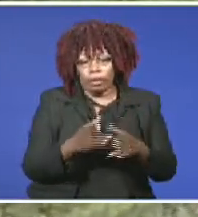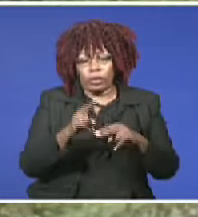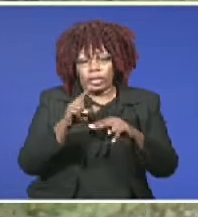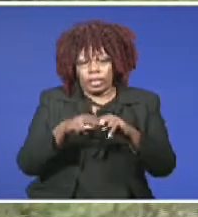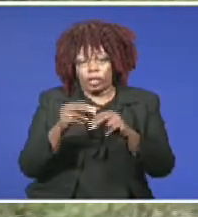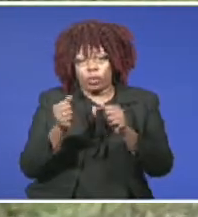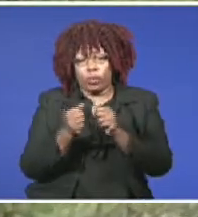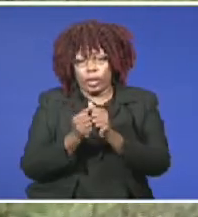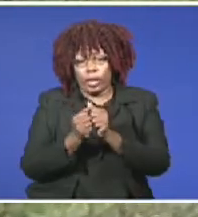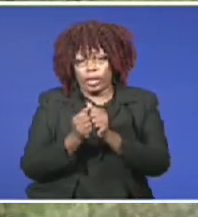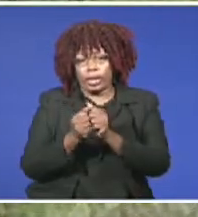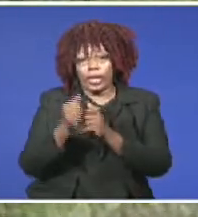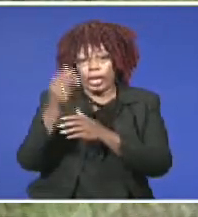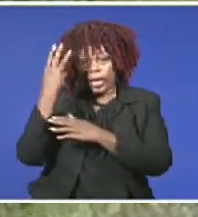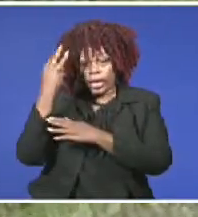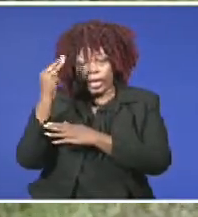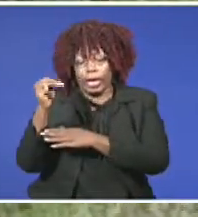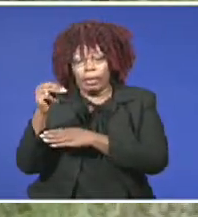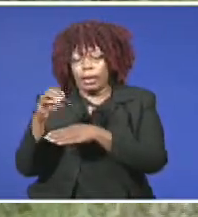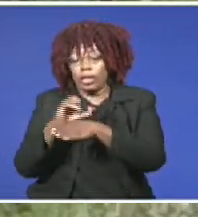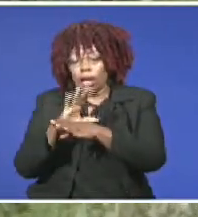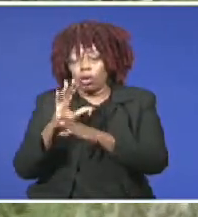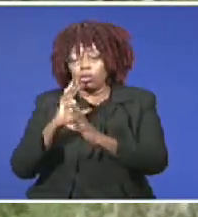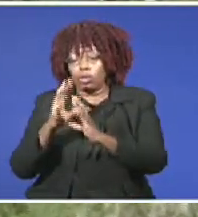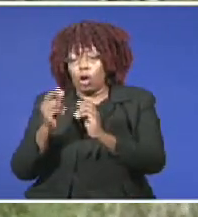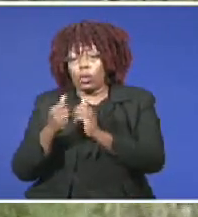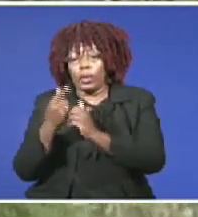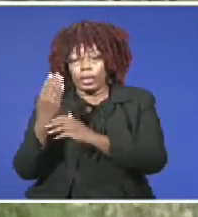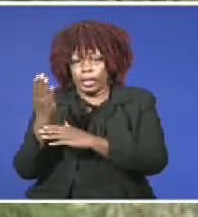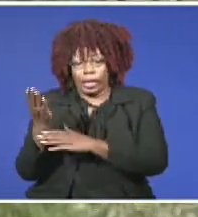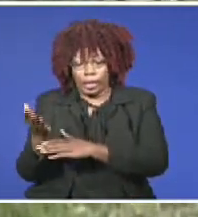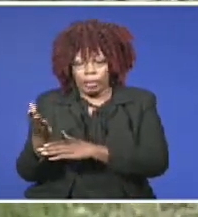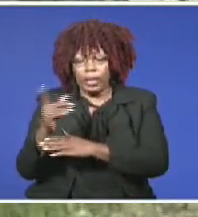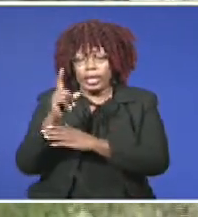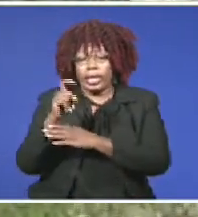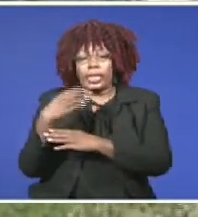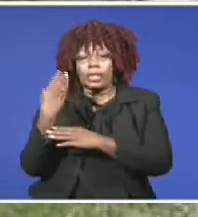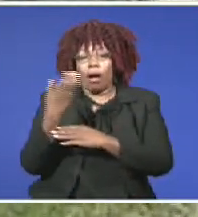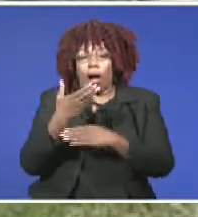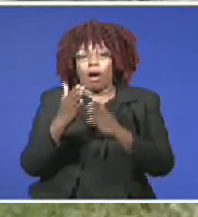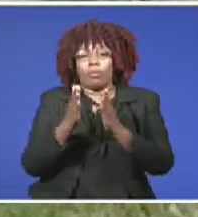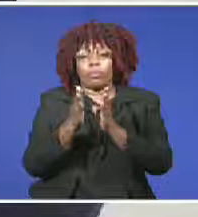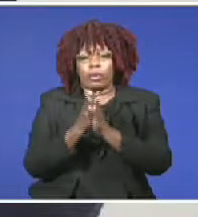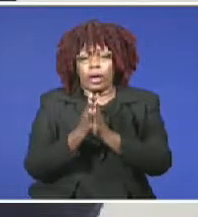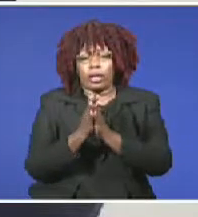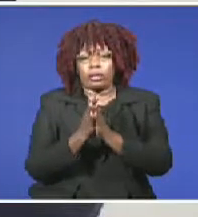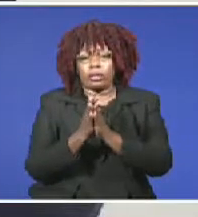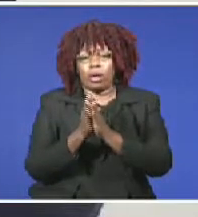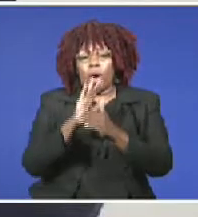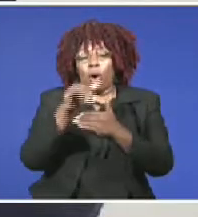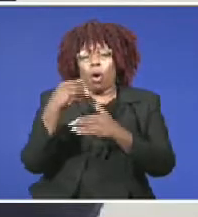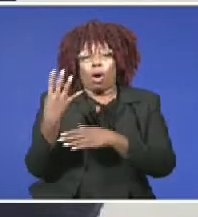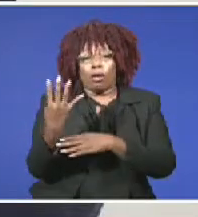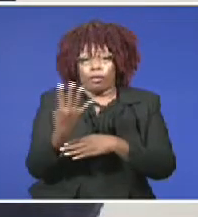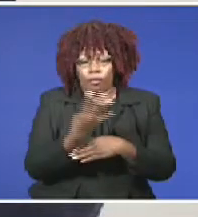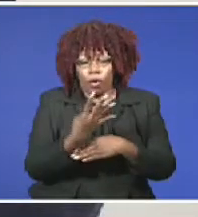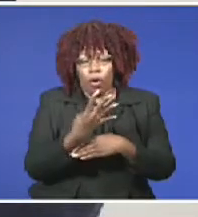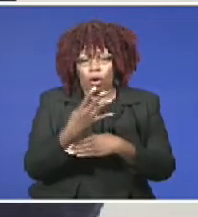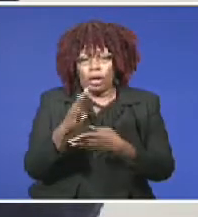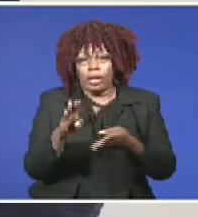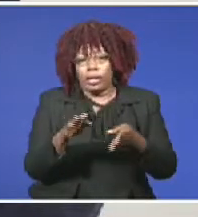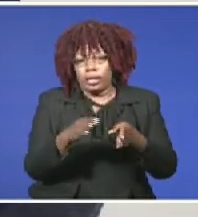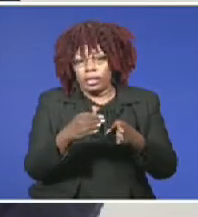him and to counsel with him. He needs our prayers. All four of the deceased would be